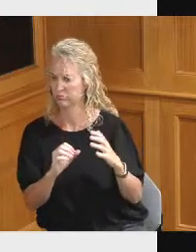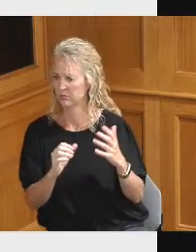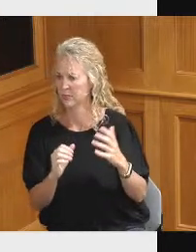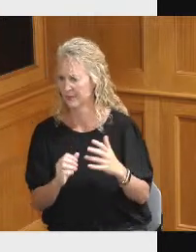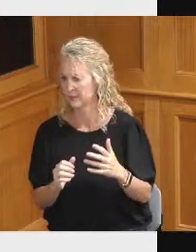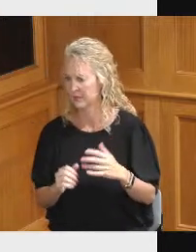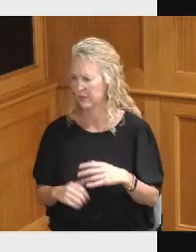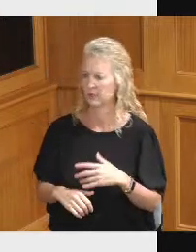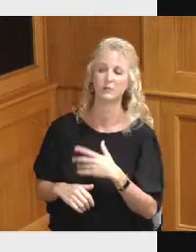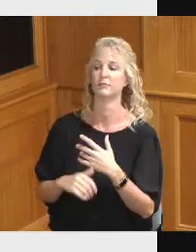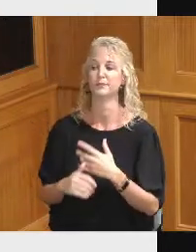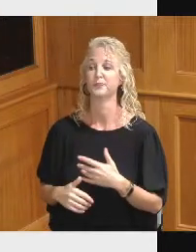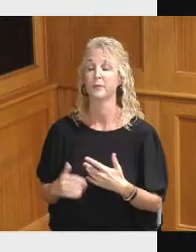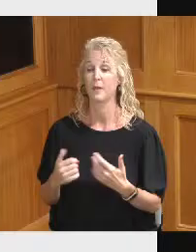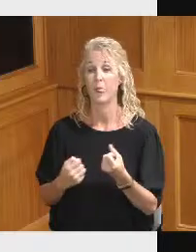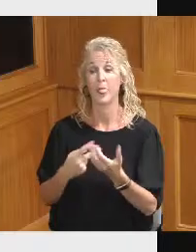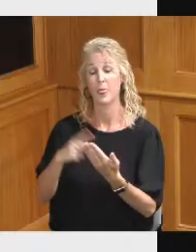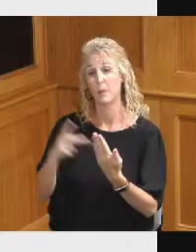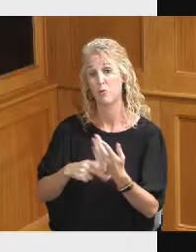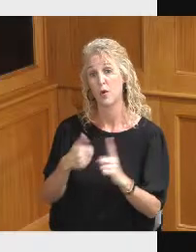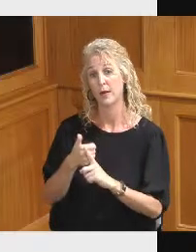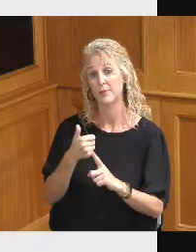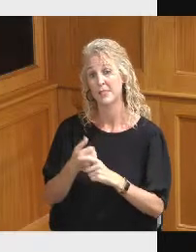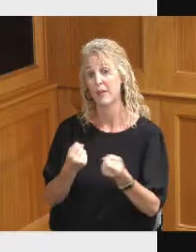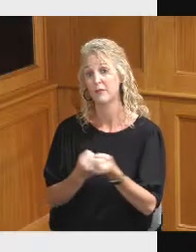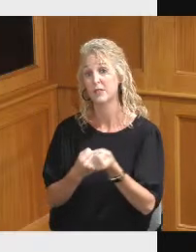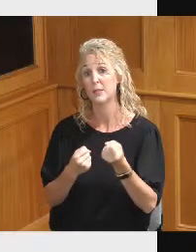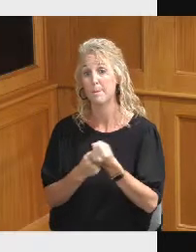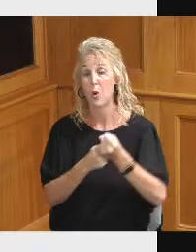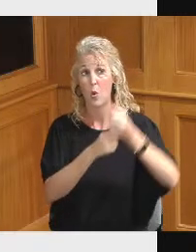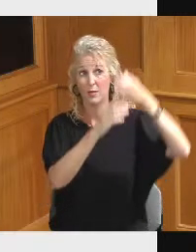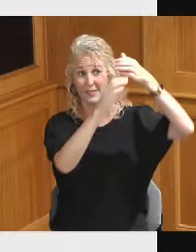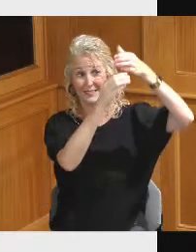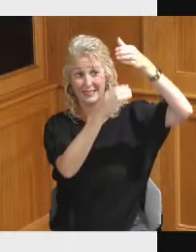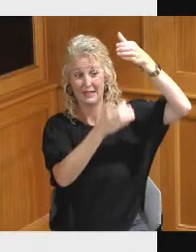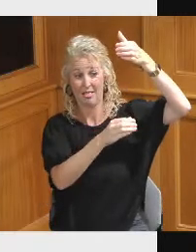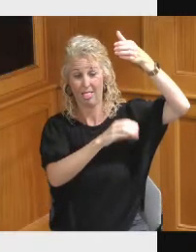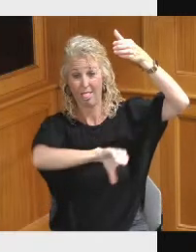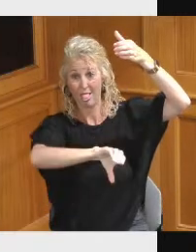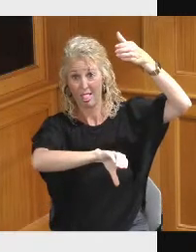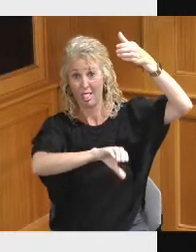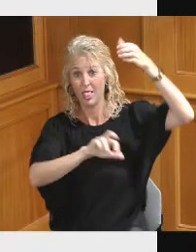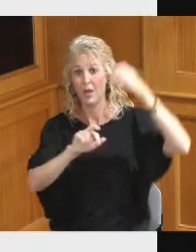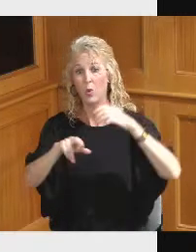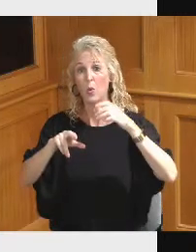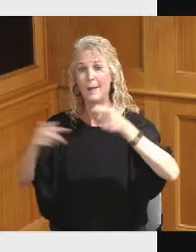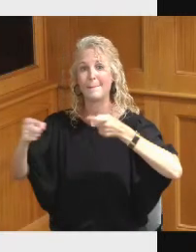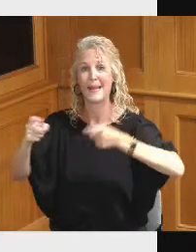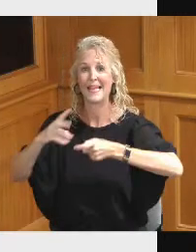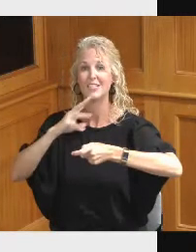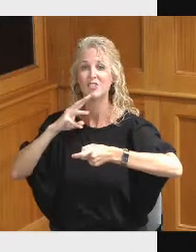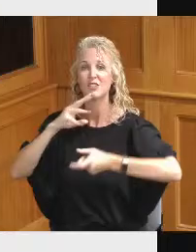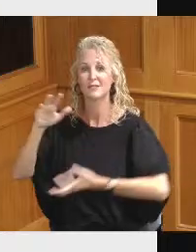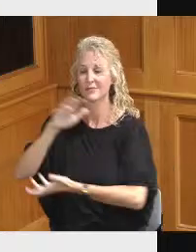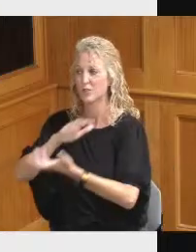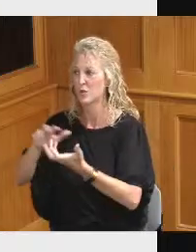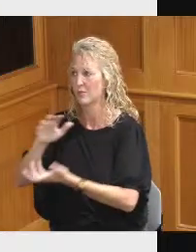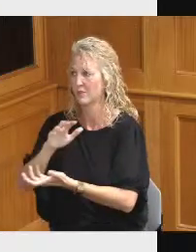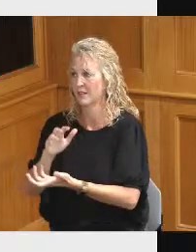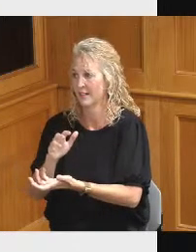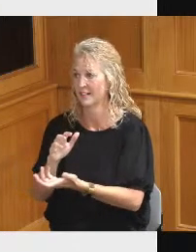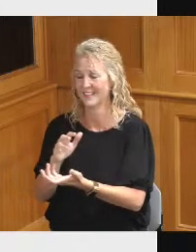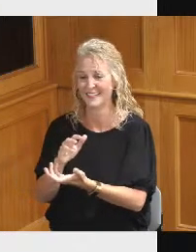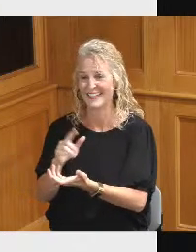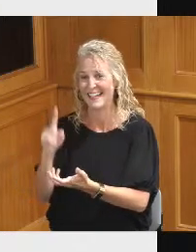at supporting downspout disconnects and managing stormwater from, and in this case, the pilot, we're going to